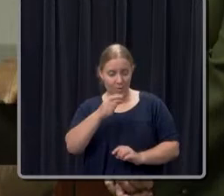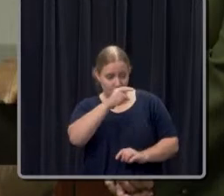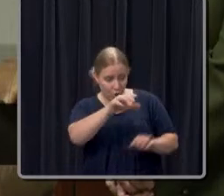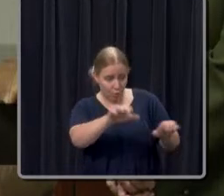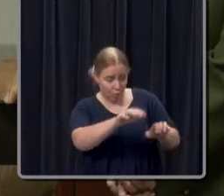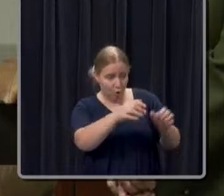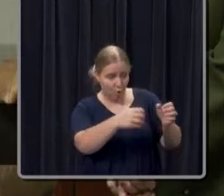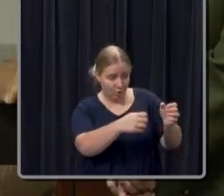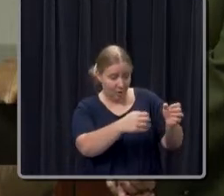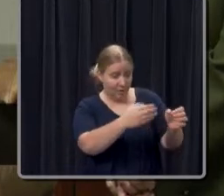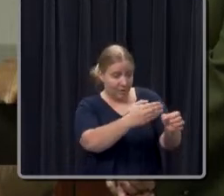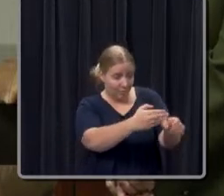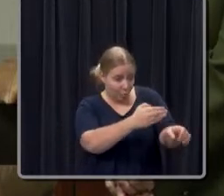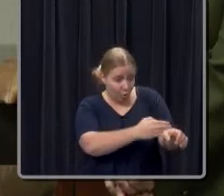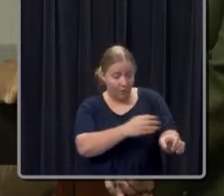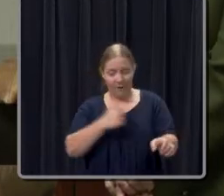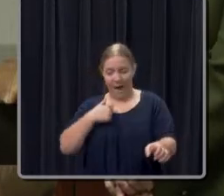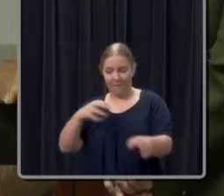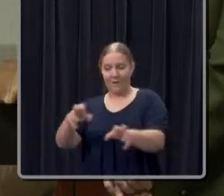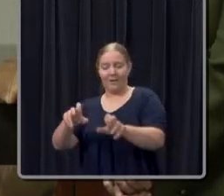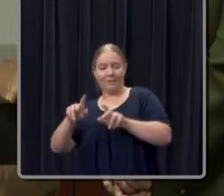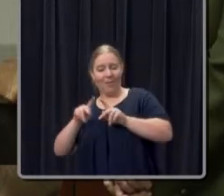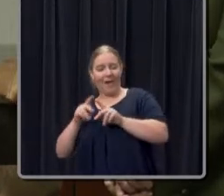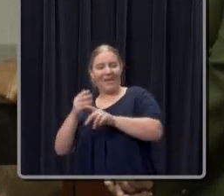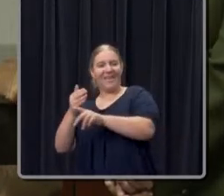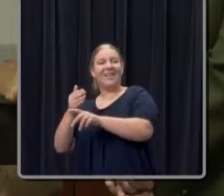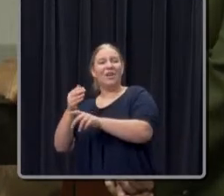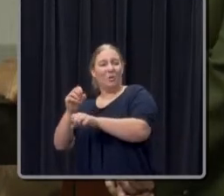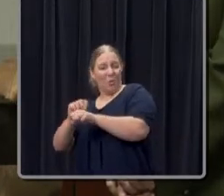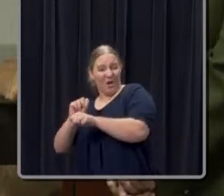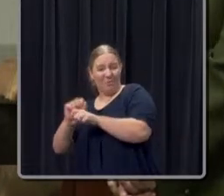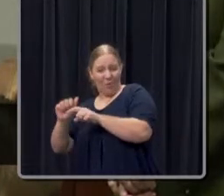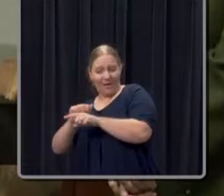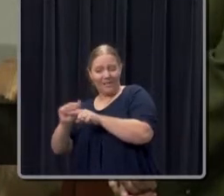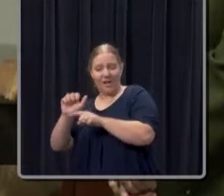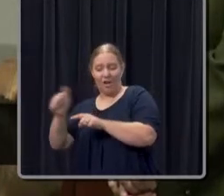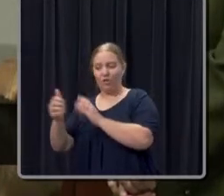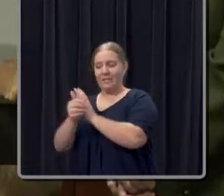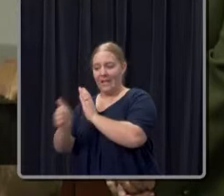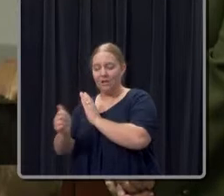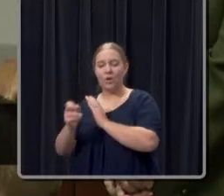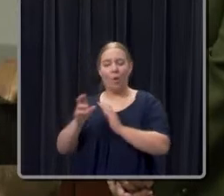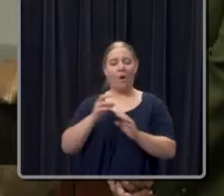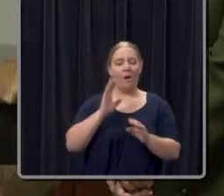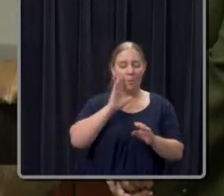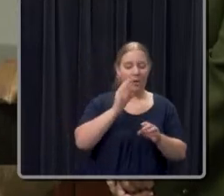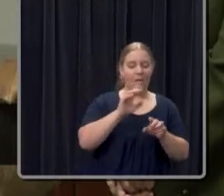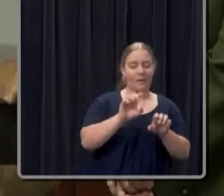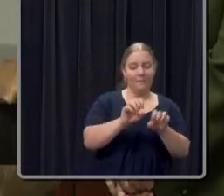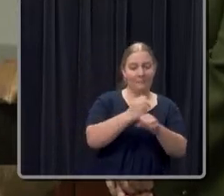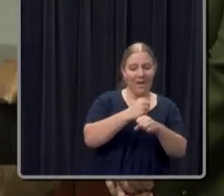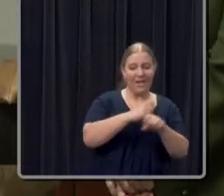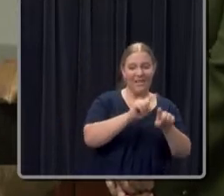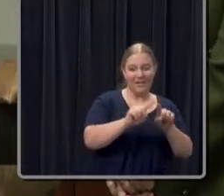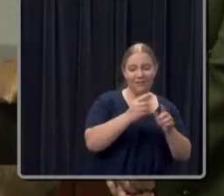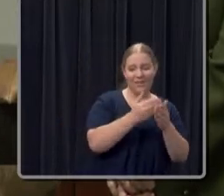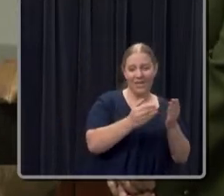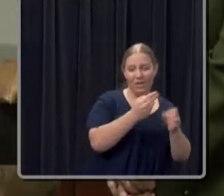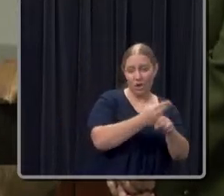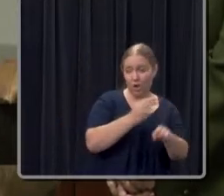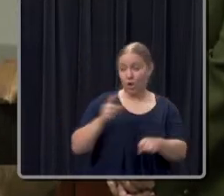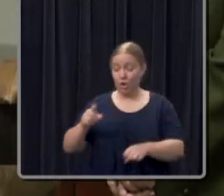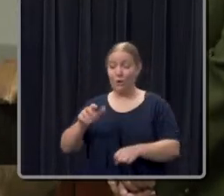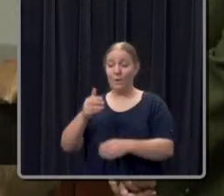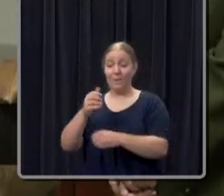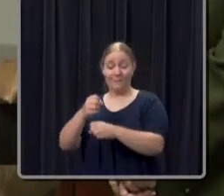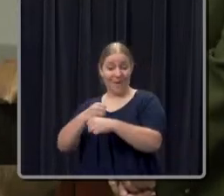to enhance while I'm doing to go back and recover some skills? Or, I'll create a different set of materials and things that we can use and you can create the